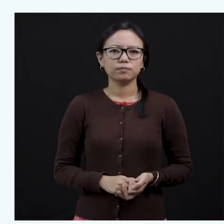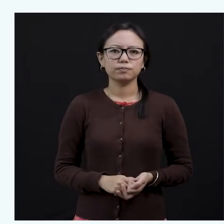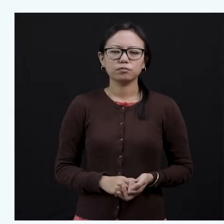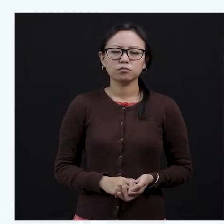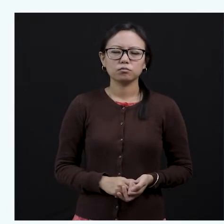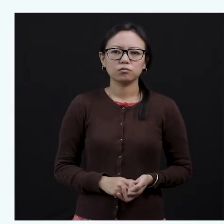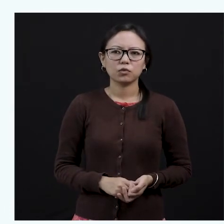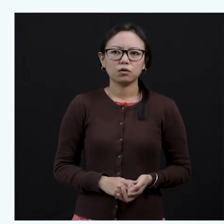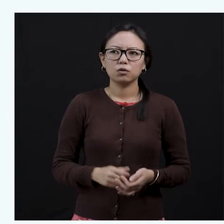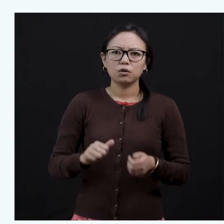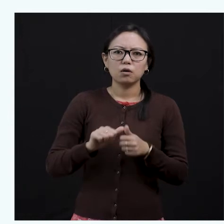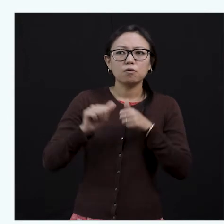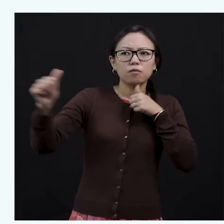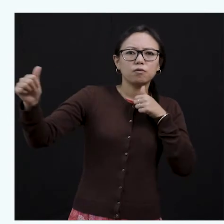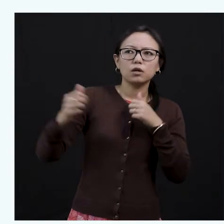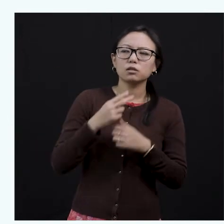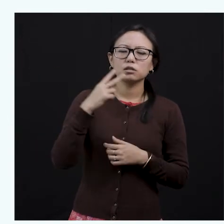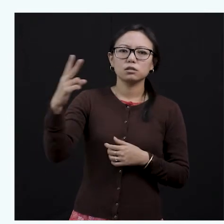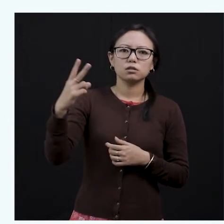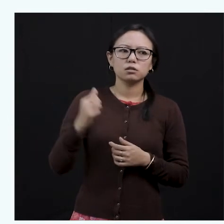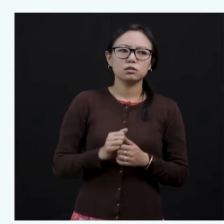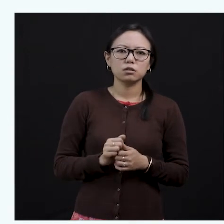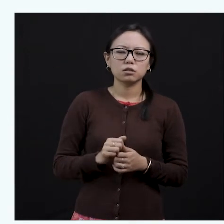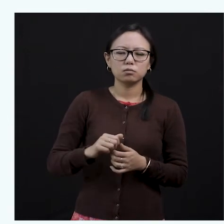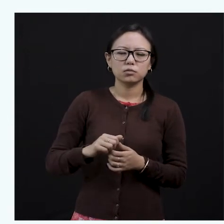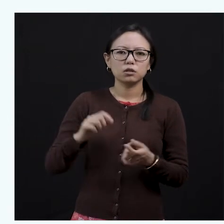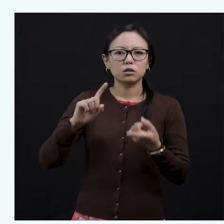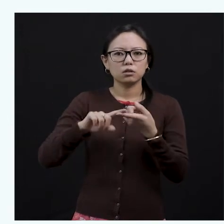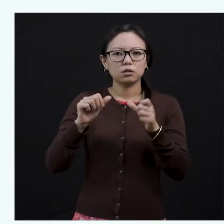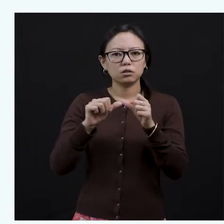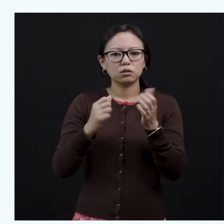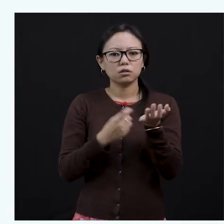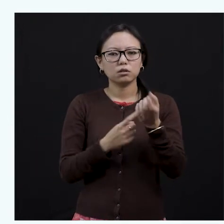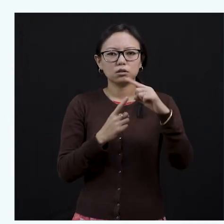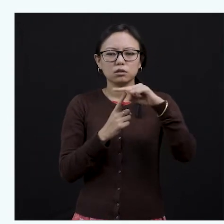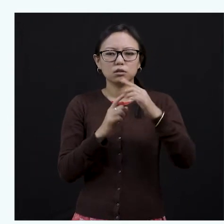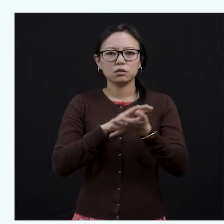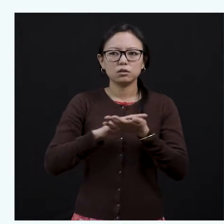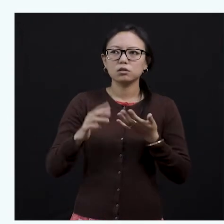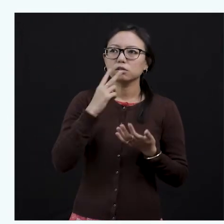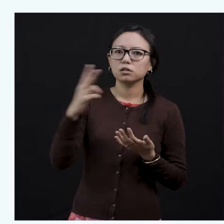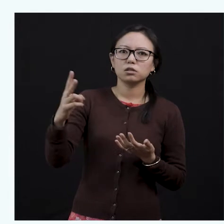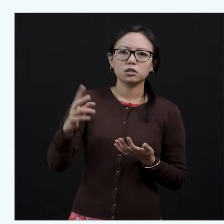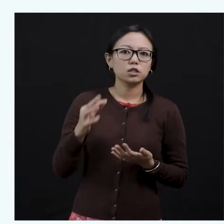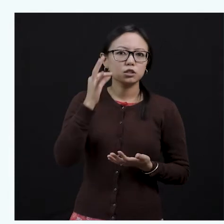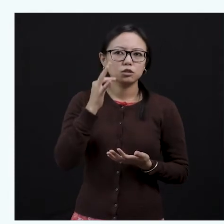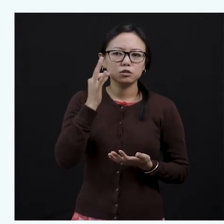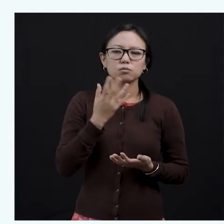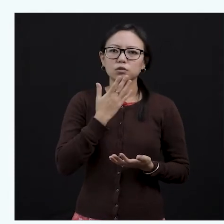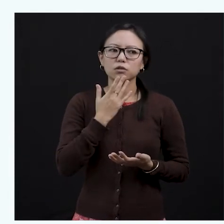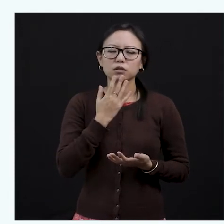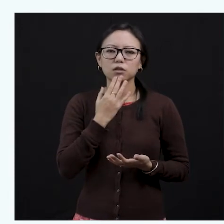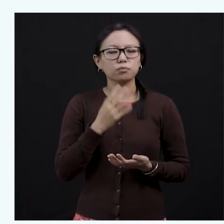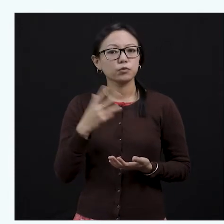the presence of water, okay? So there are a lot of water on Earth, and that is the reason why